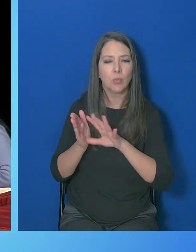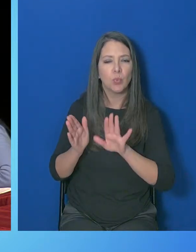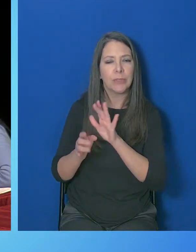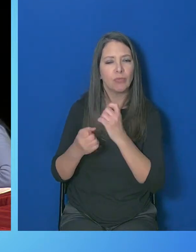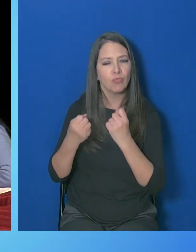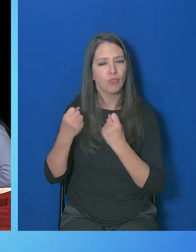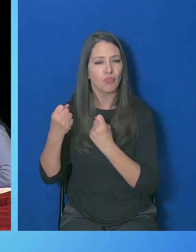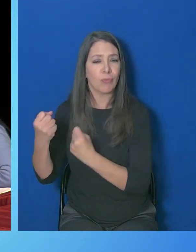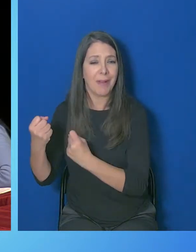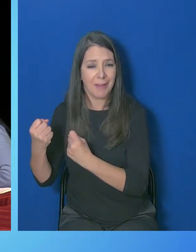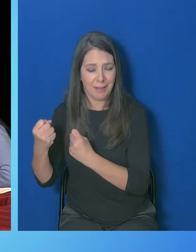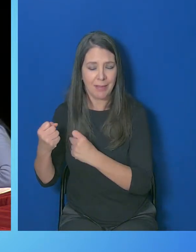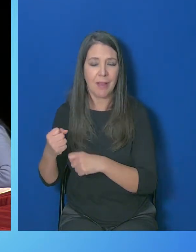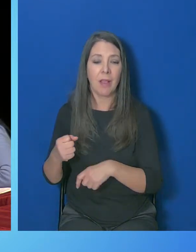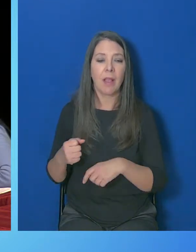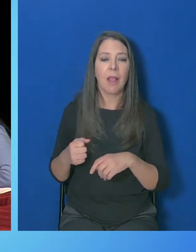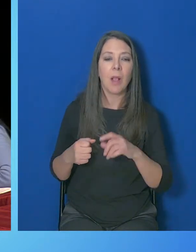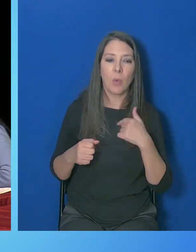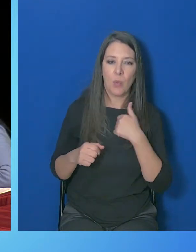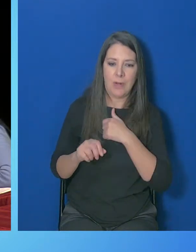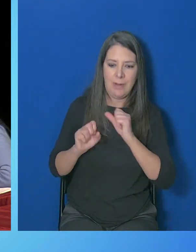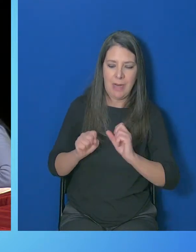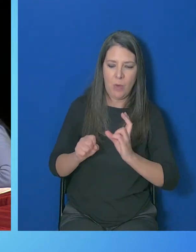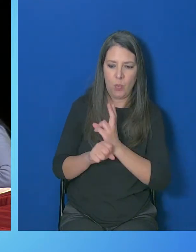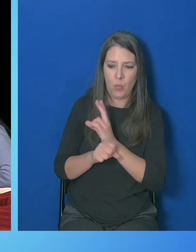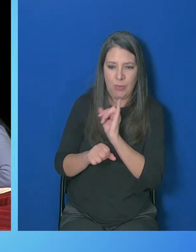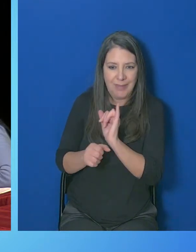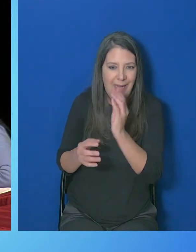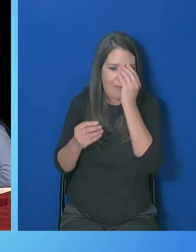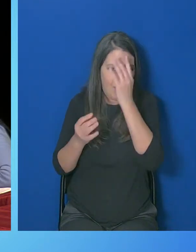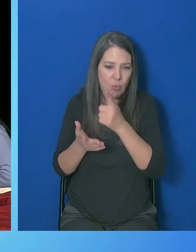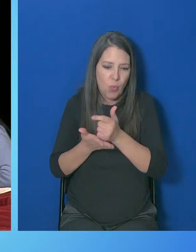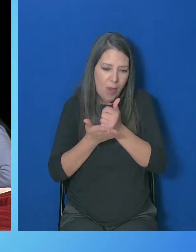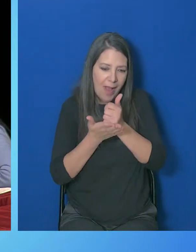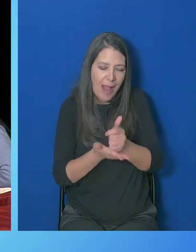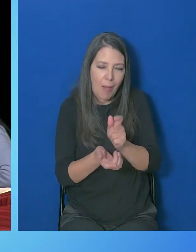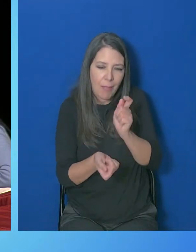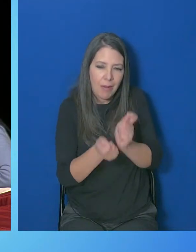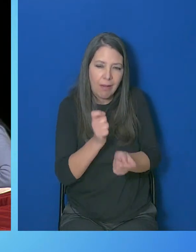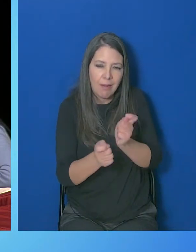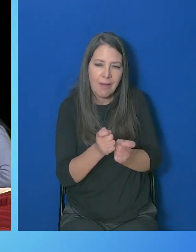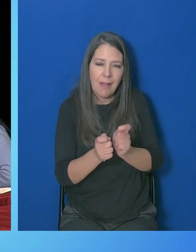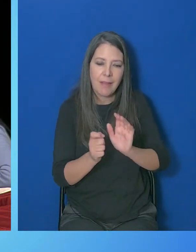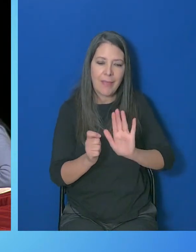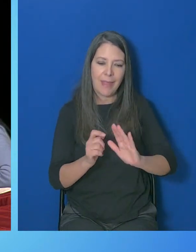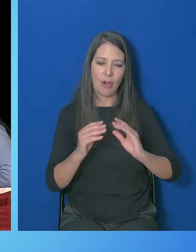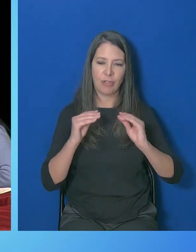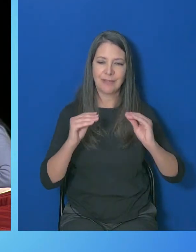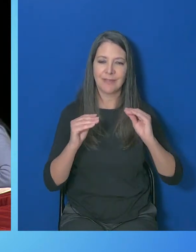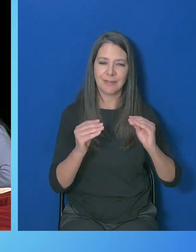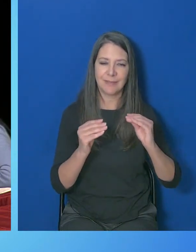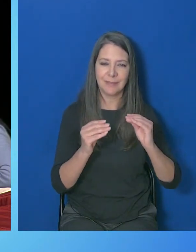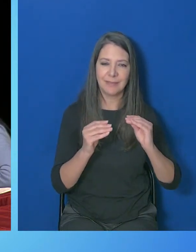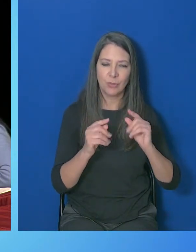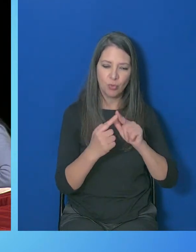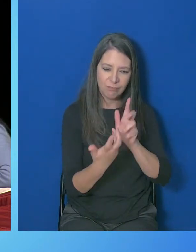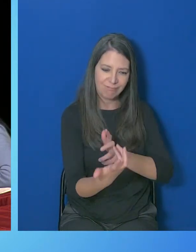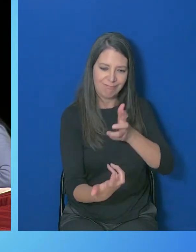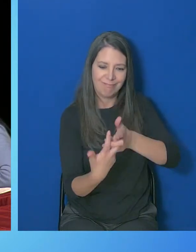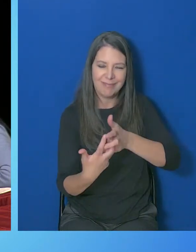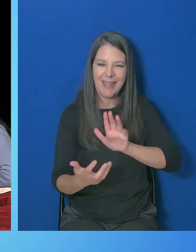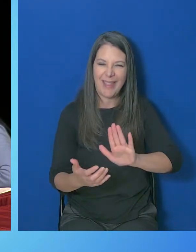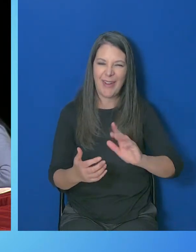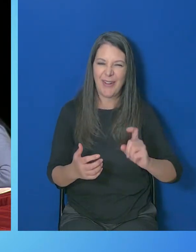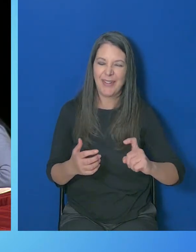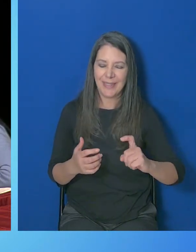can use that to tailor their programming to use their strengths to help them with their prepare for